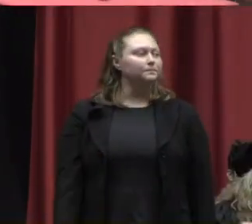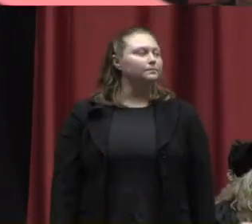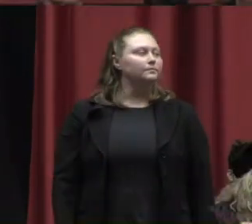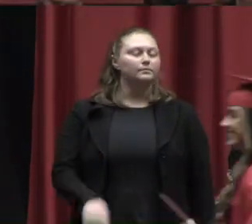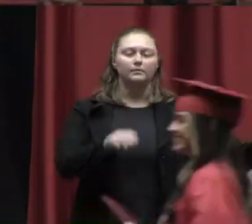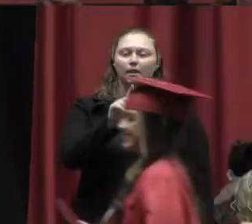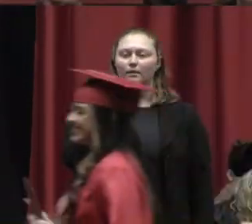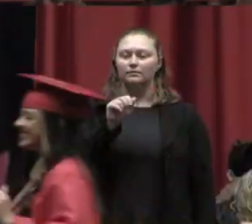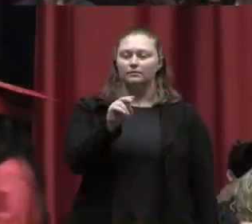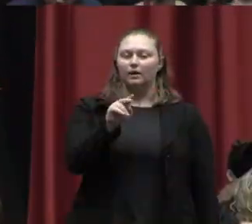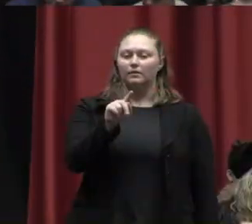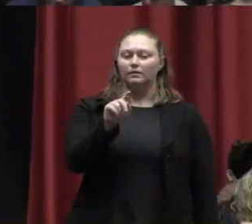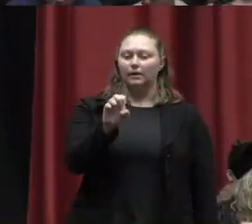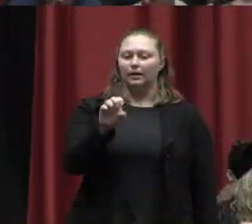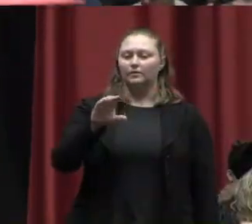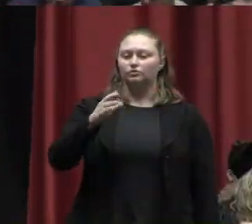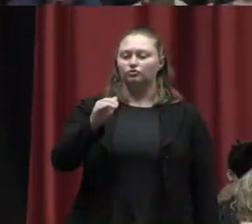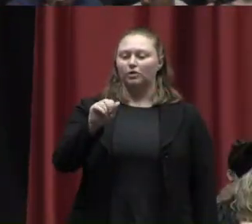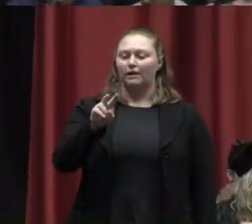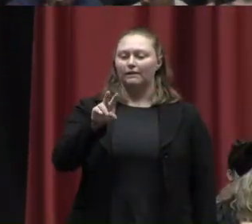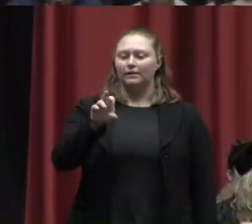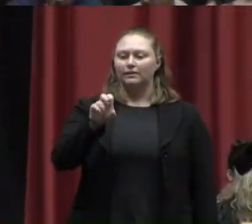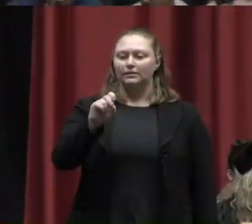Devin Martinez.